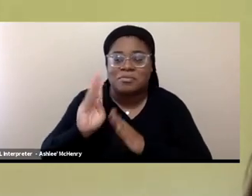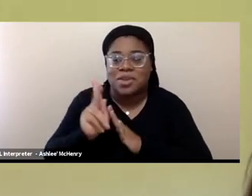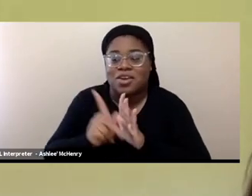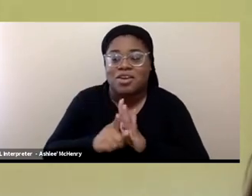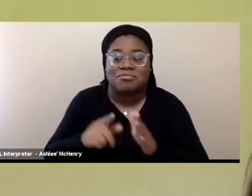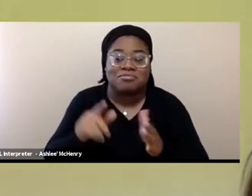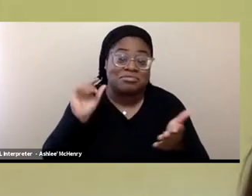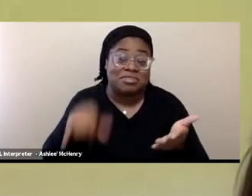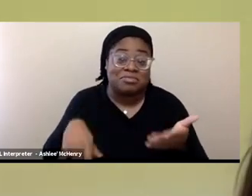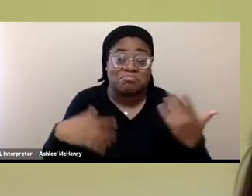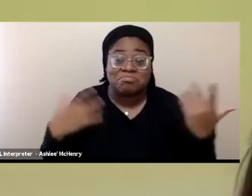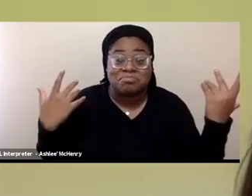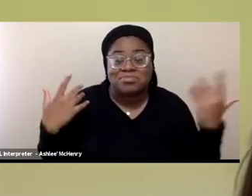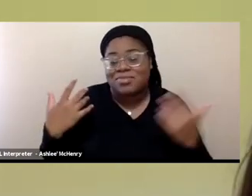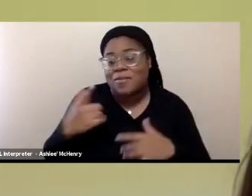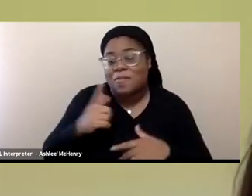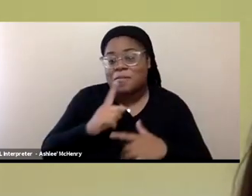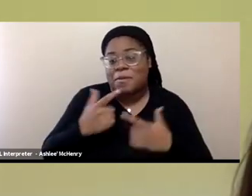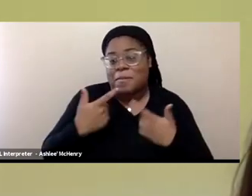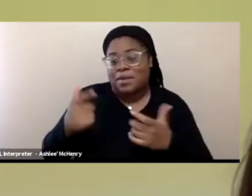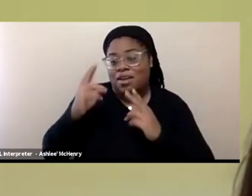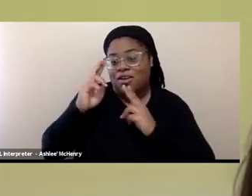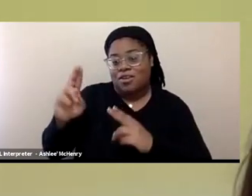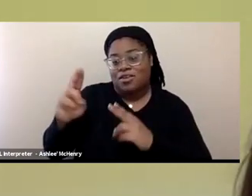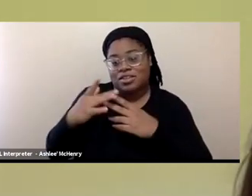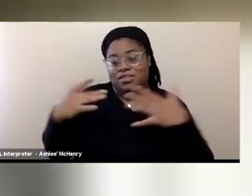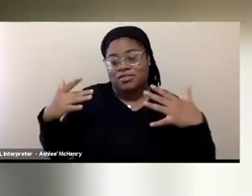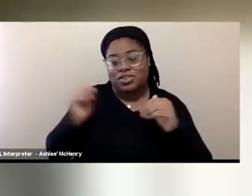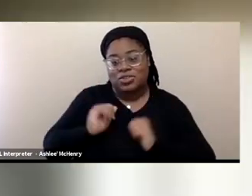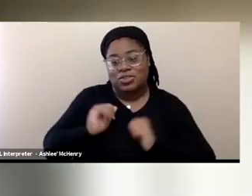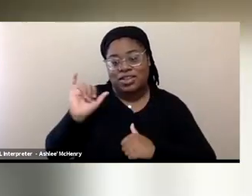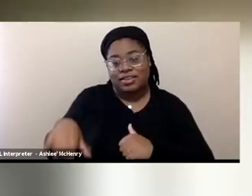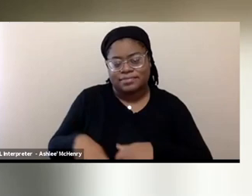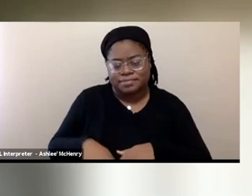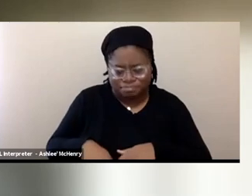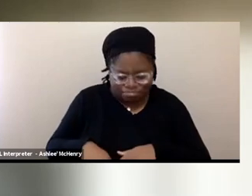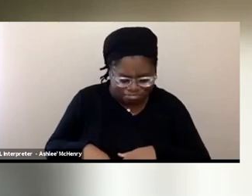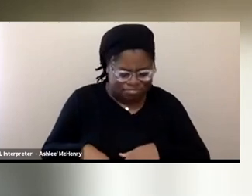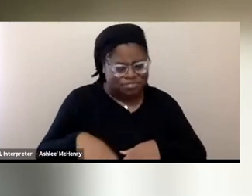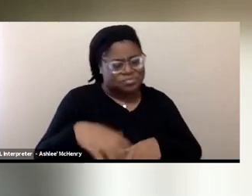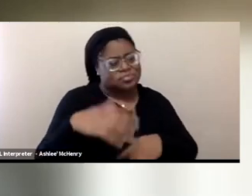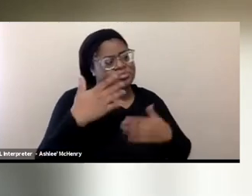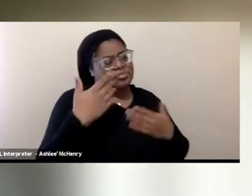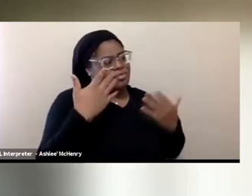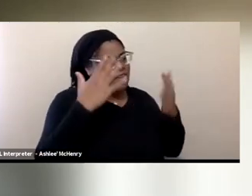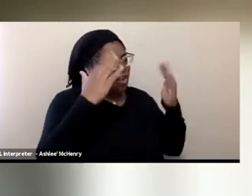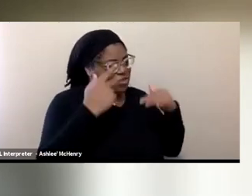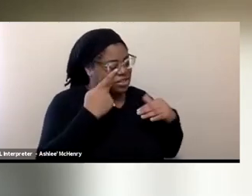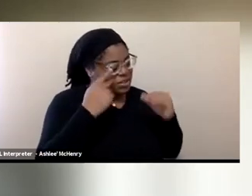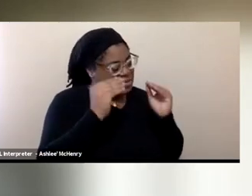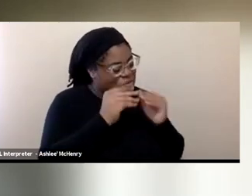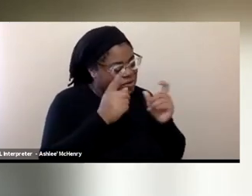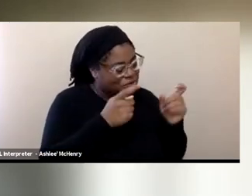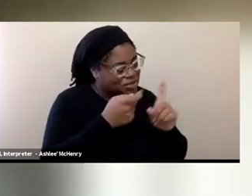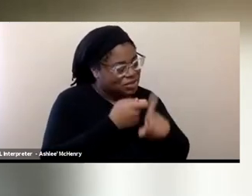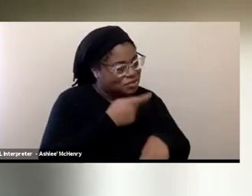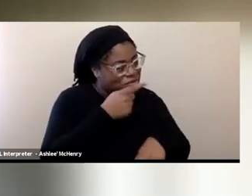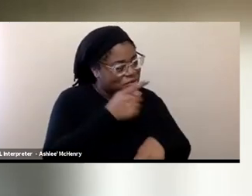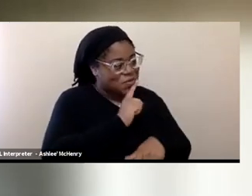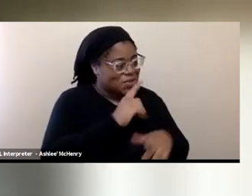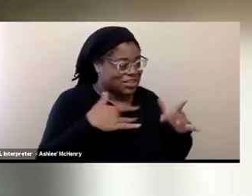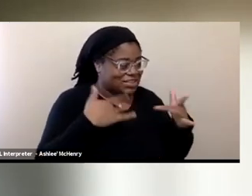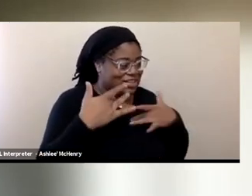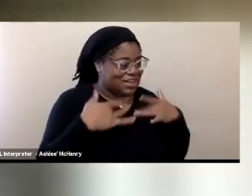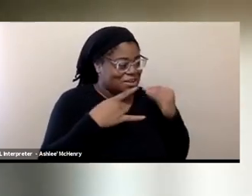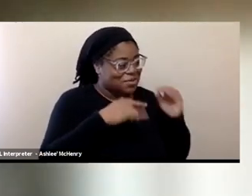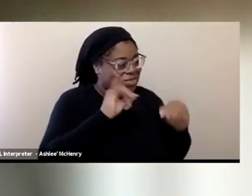yeah, it's a big honor to be on a diverse show like that. And hopefully we'll see a lot more directing coming from you. So we're really excited about